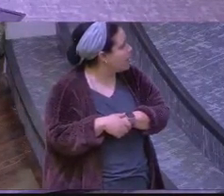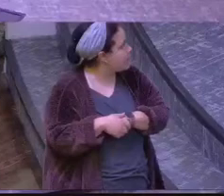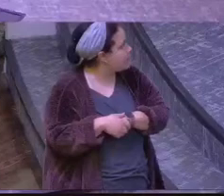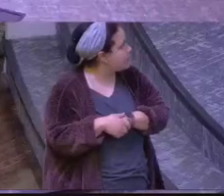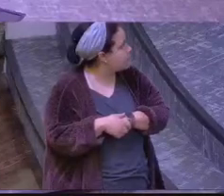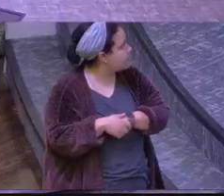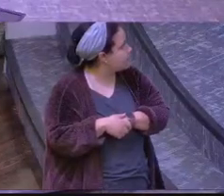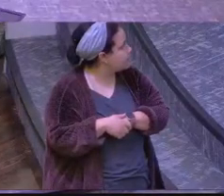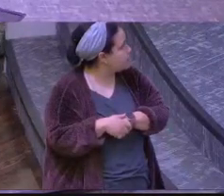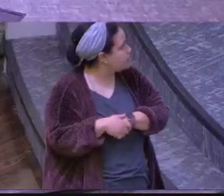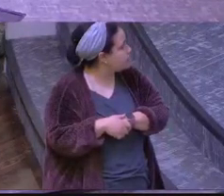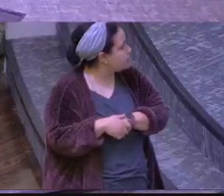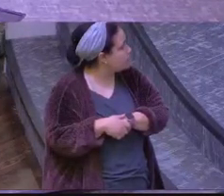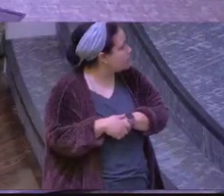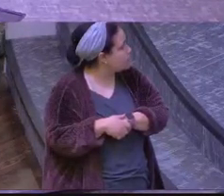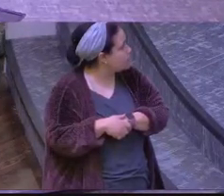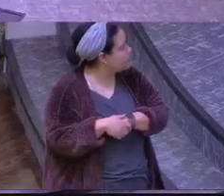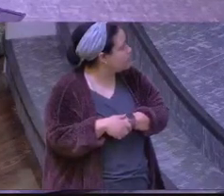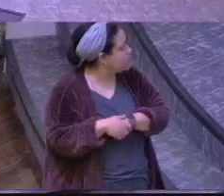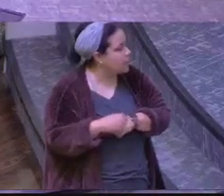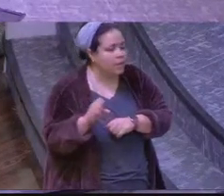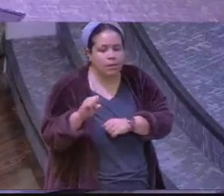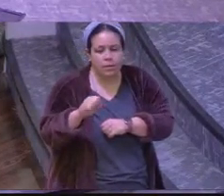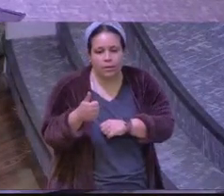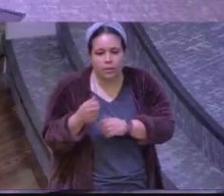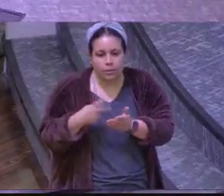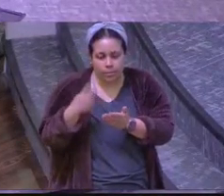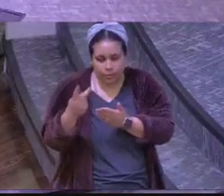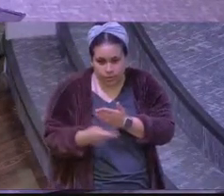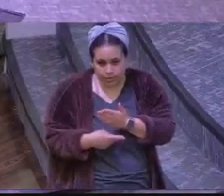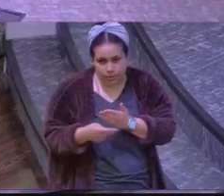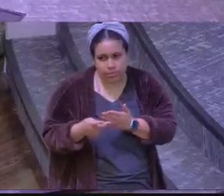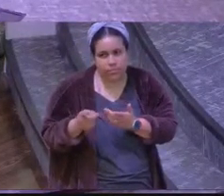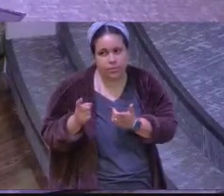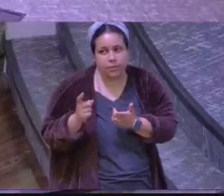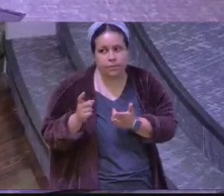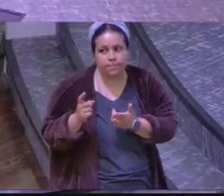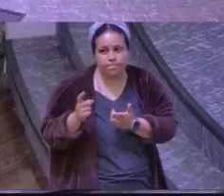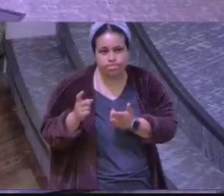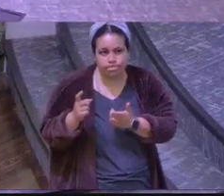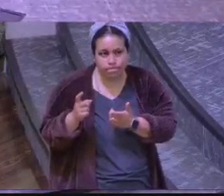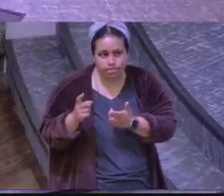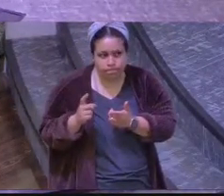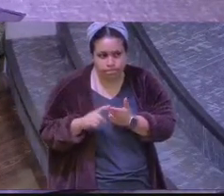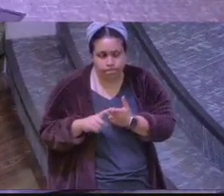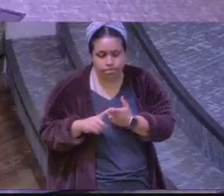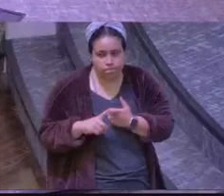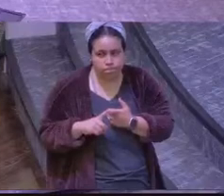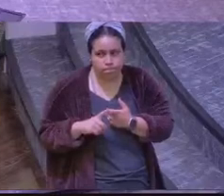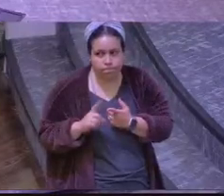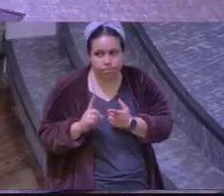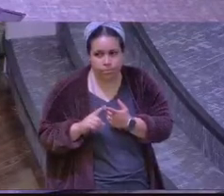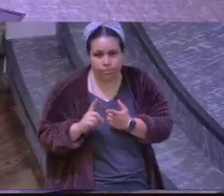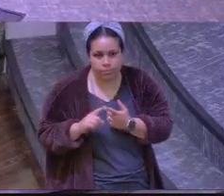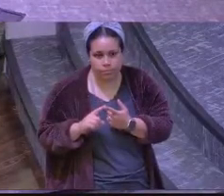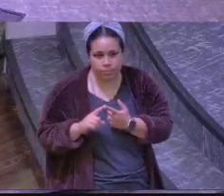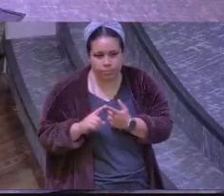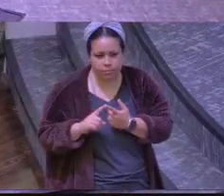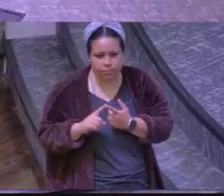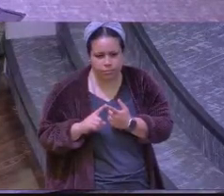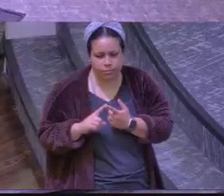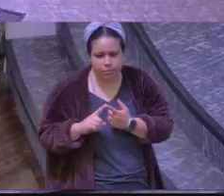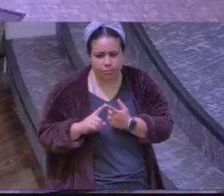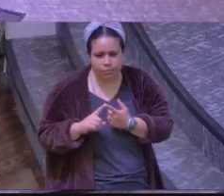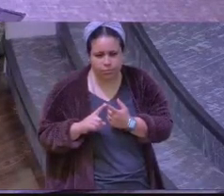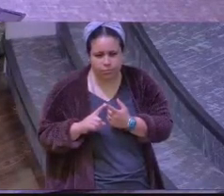So some of the other initiatives, that one, and my computer's frozen. I'm just wondering what the